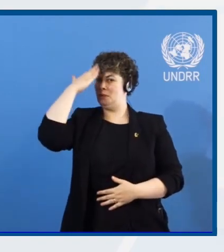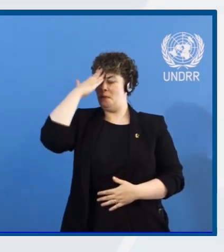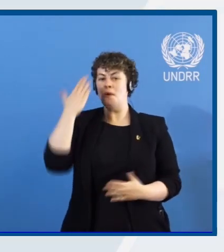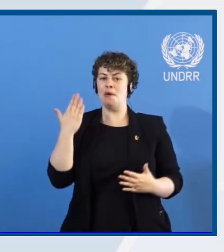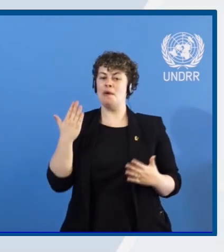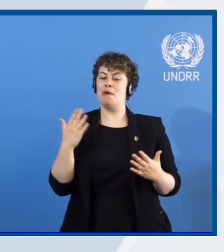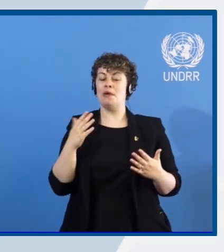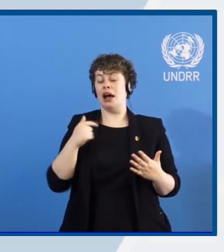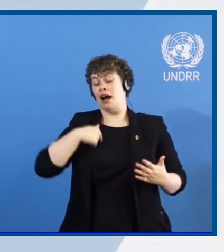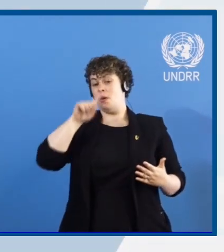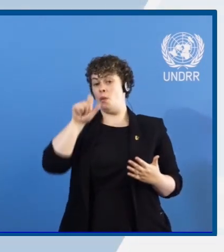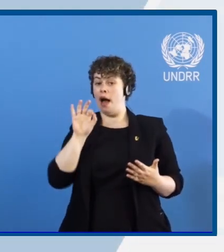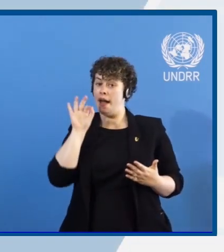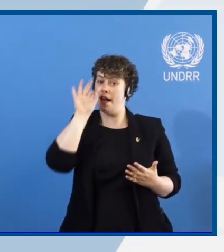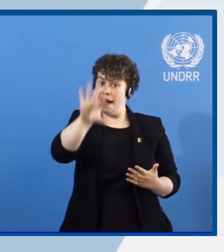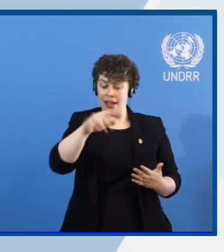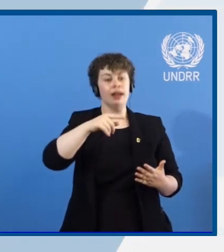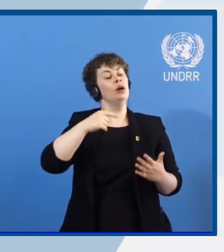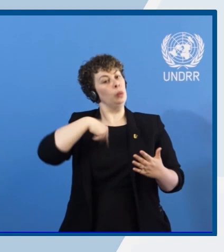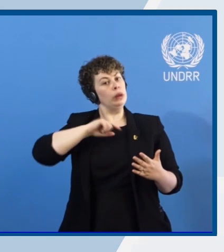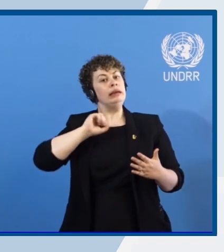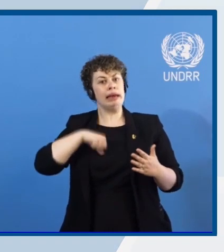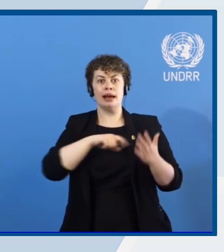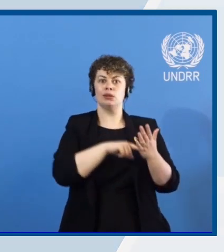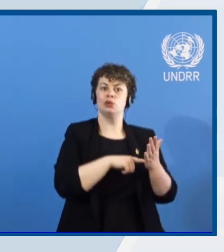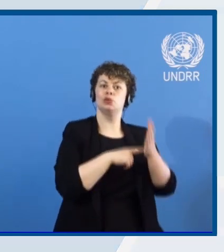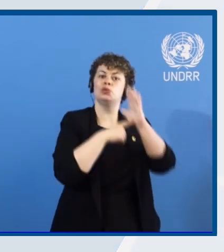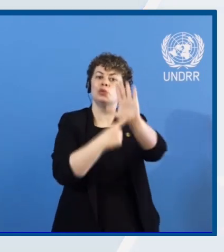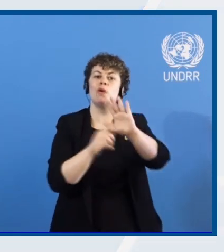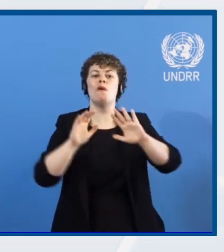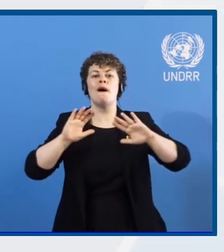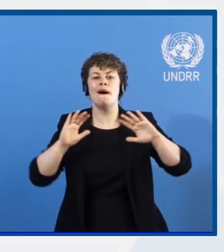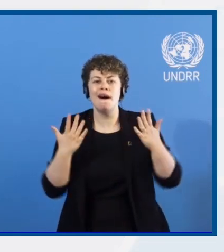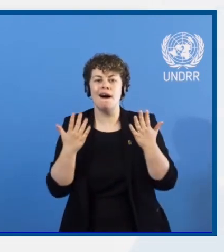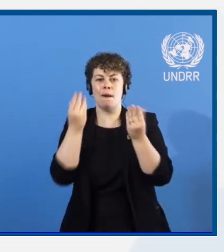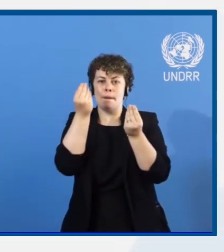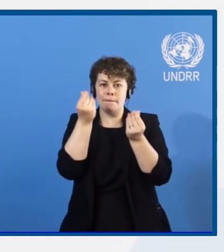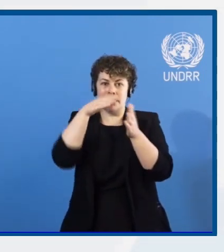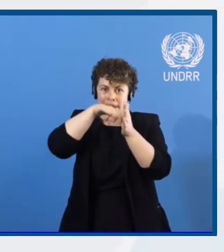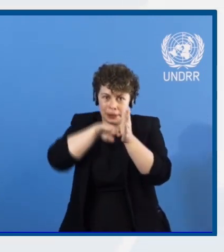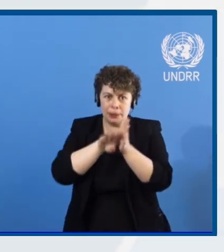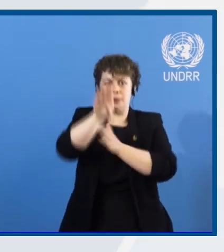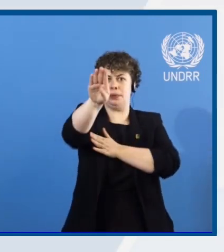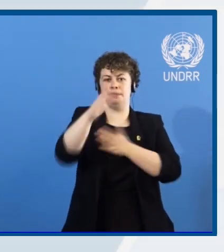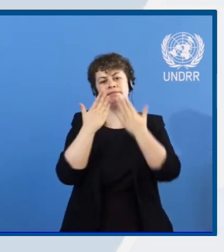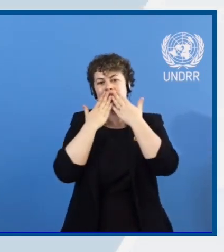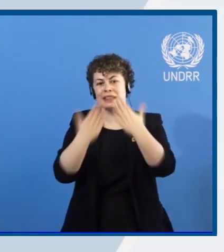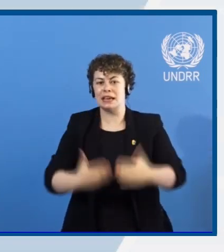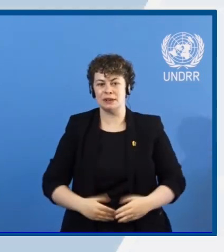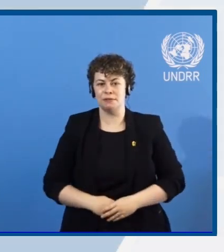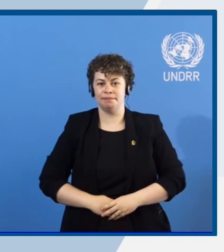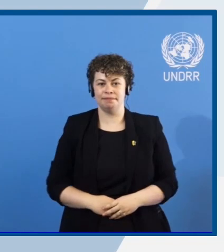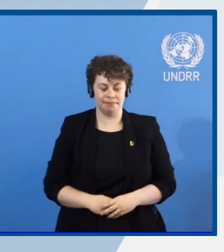offer aim for the building sustainable investment to enhance sustainable resilience. Thank you.